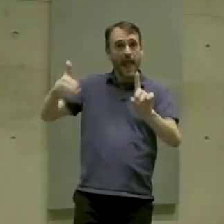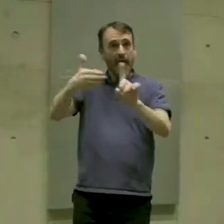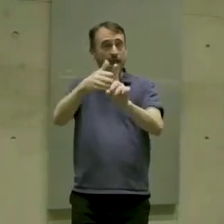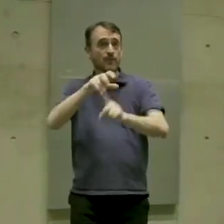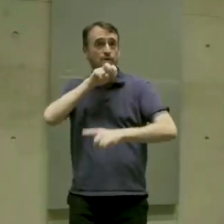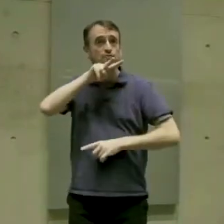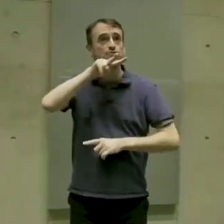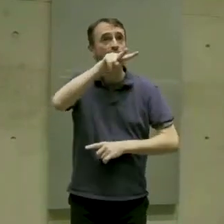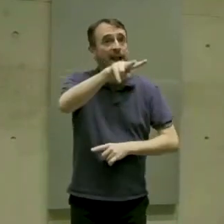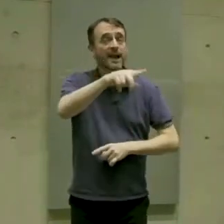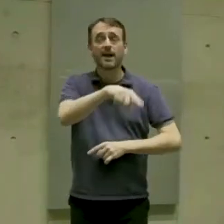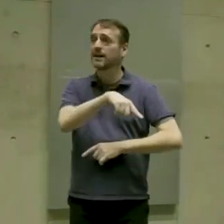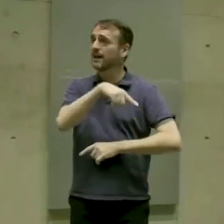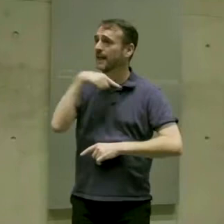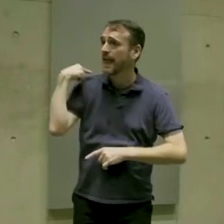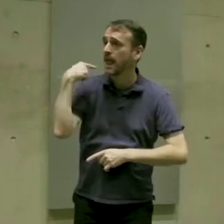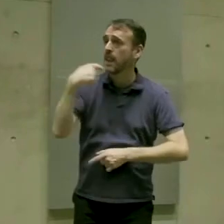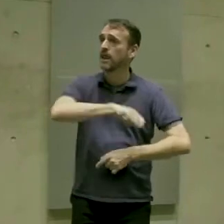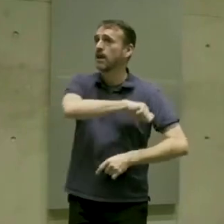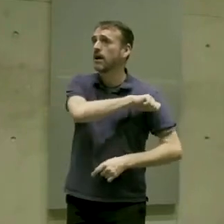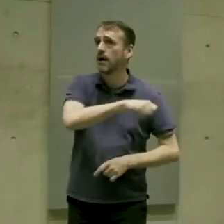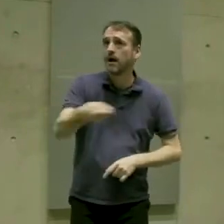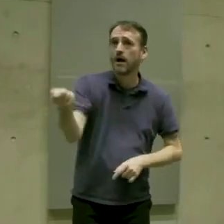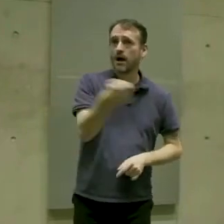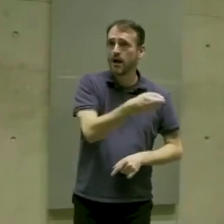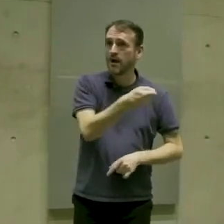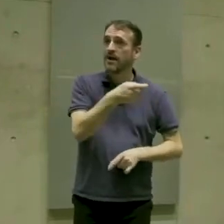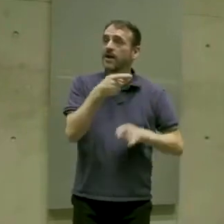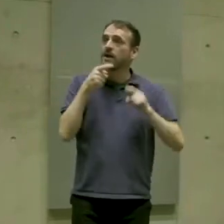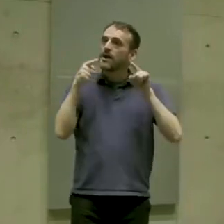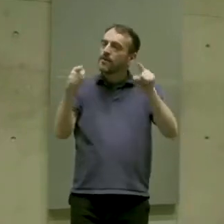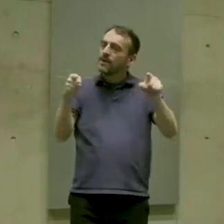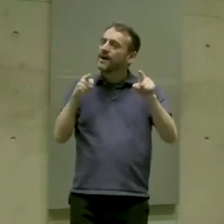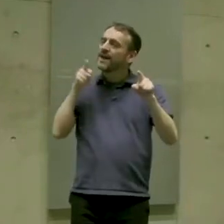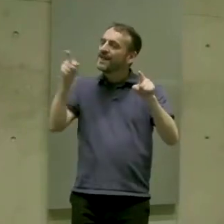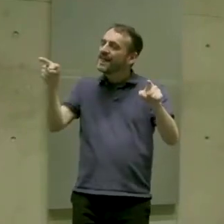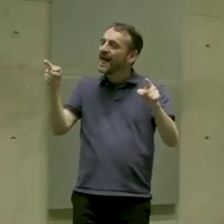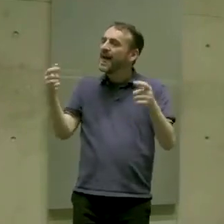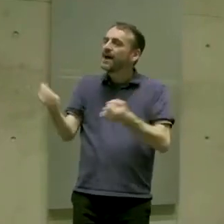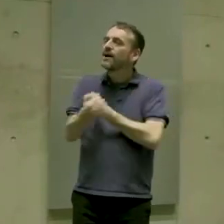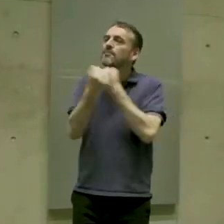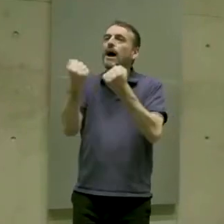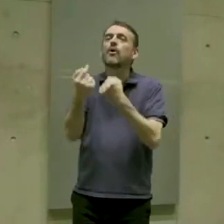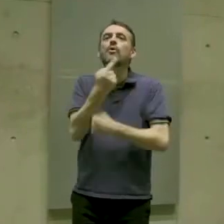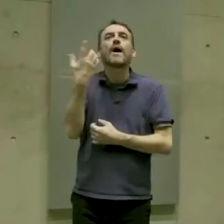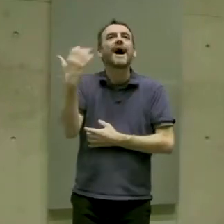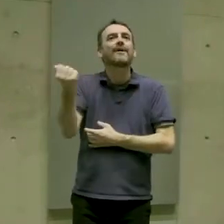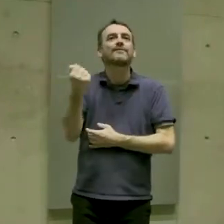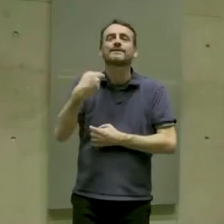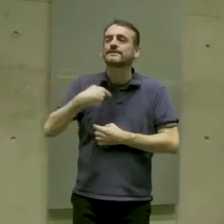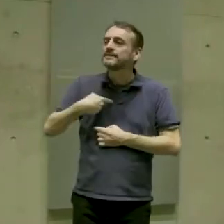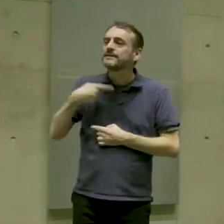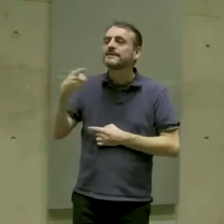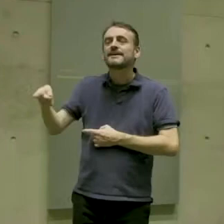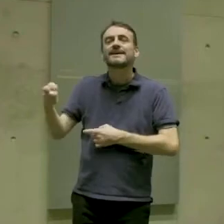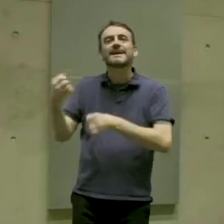of negotiations with a text parser, the power fantasies of many video games are nowhere to be